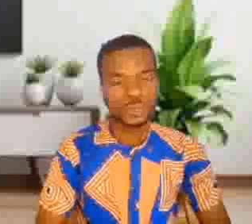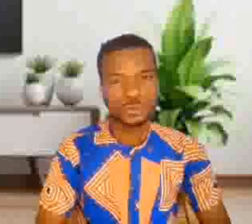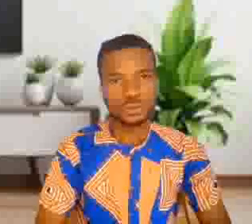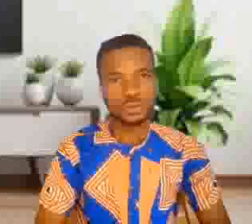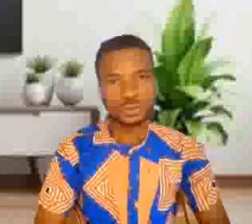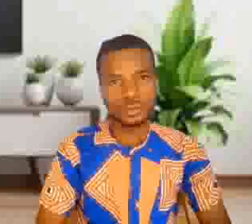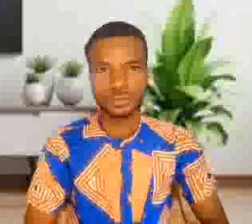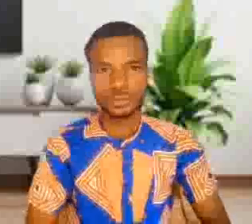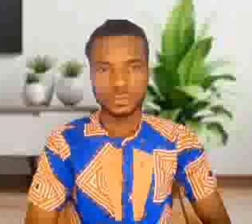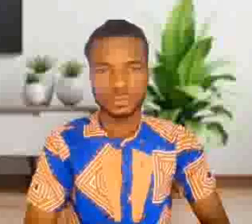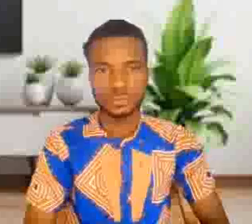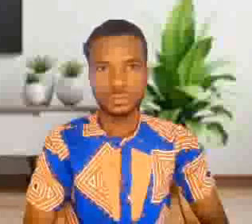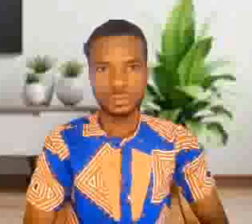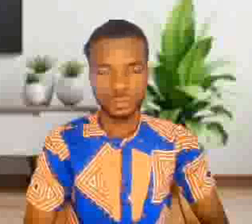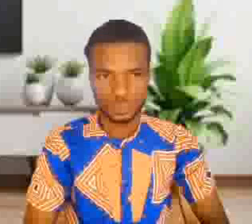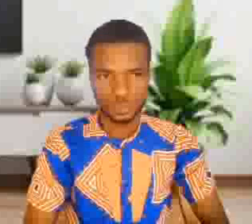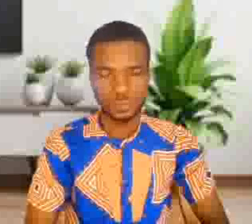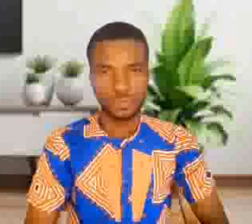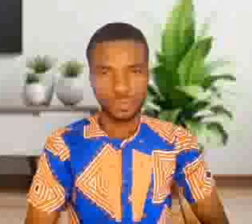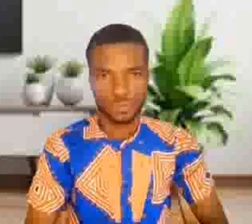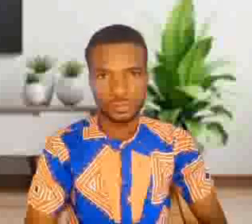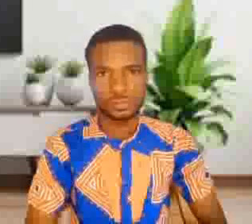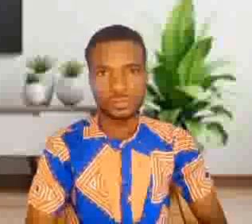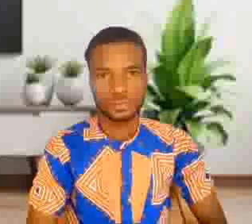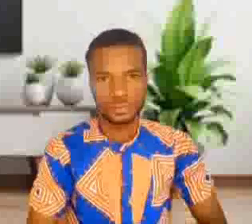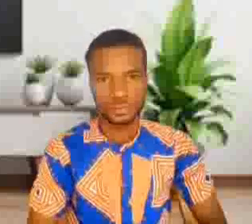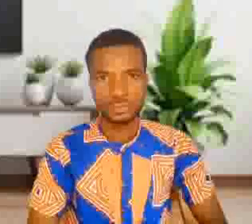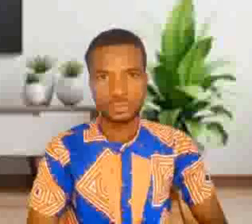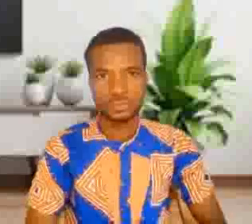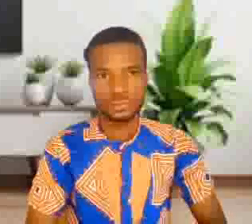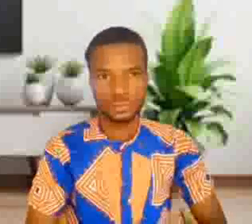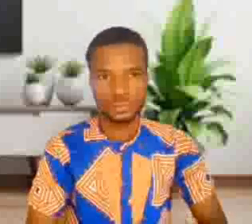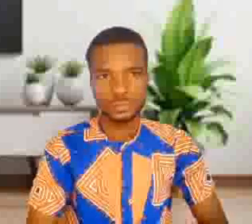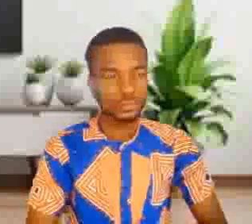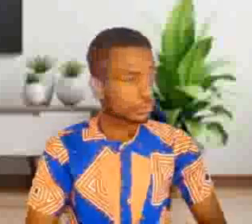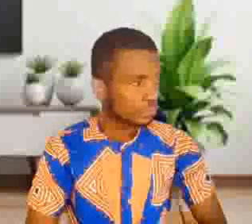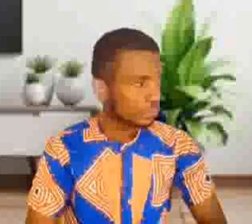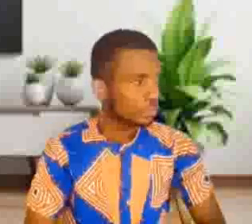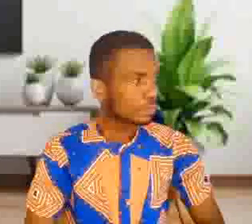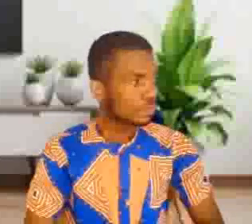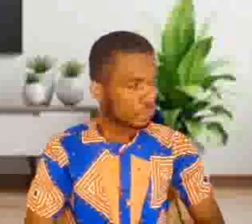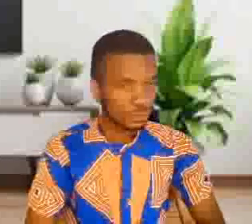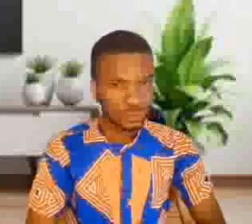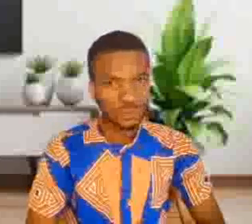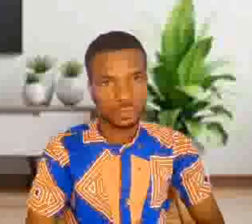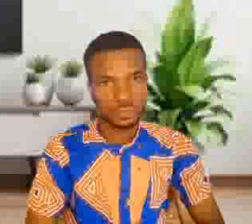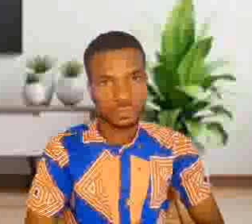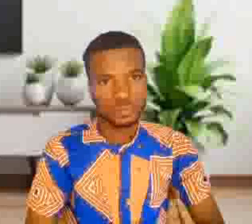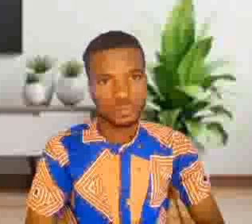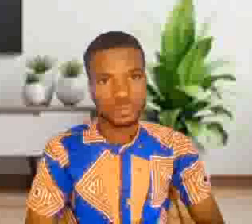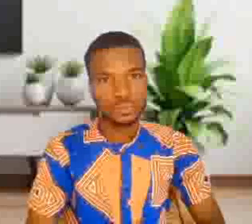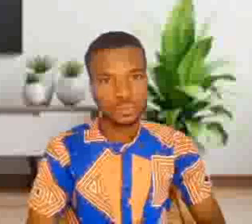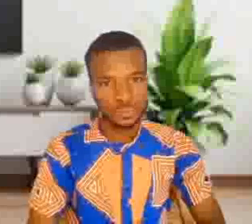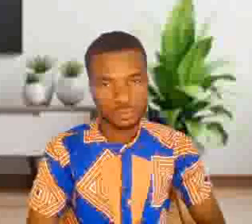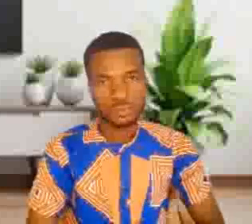the innate aspect of the man, not the activity of the man. And he came to defy the man. And he